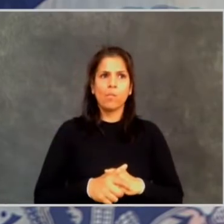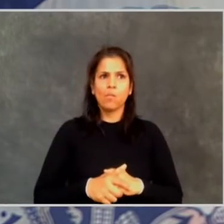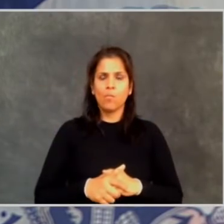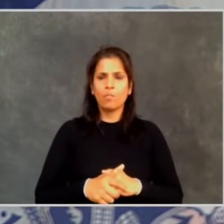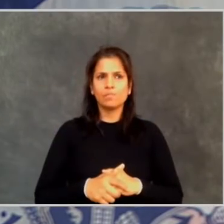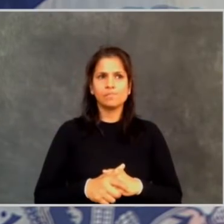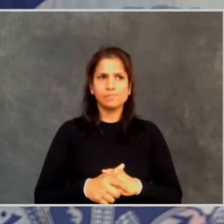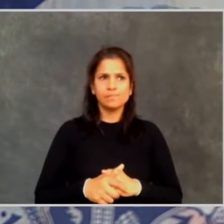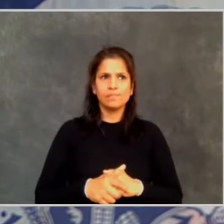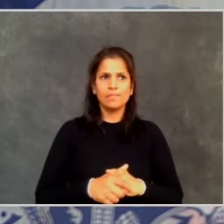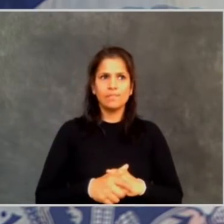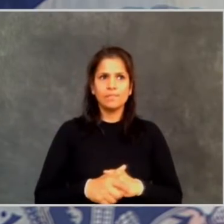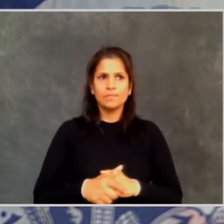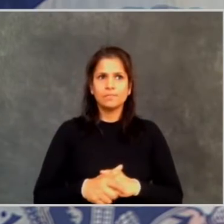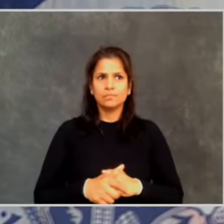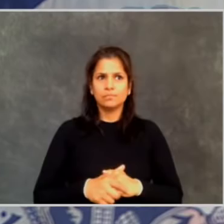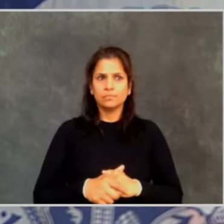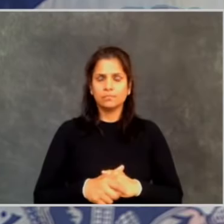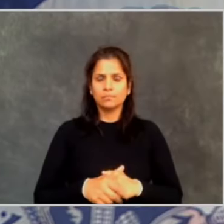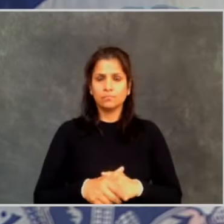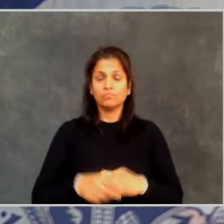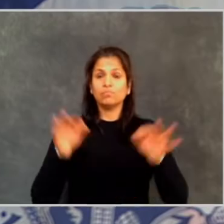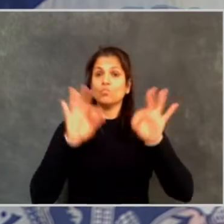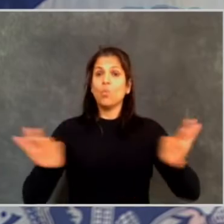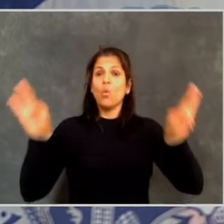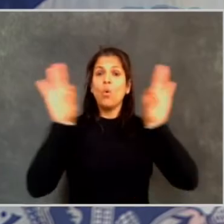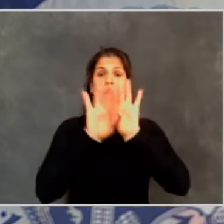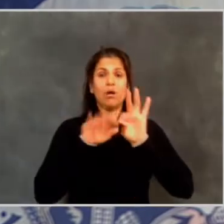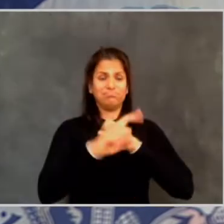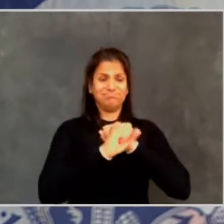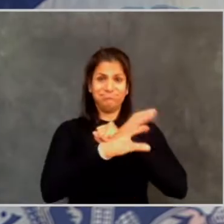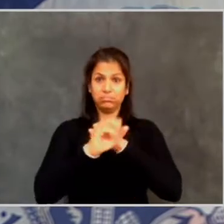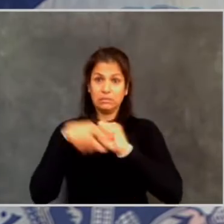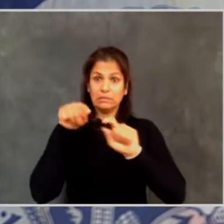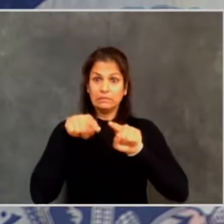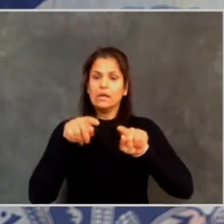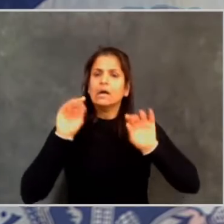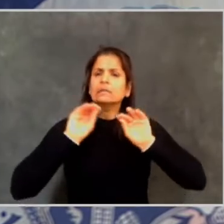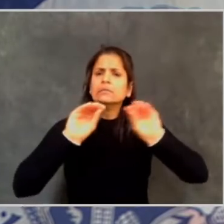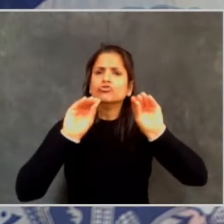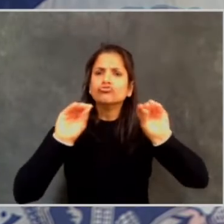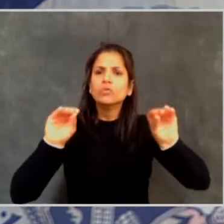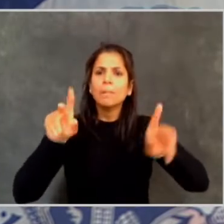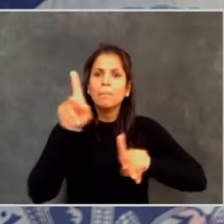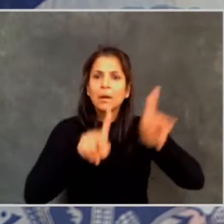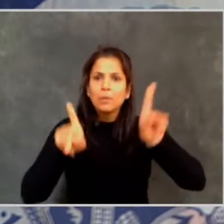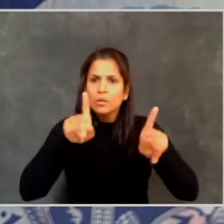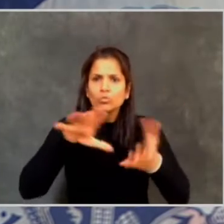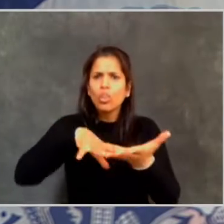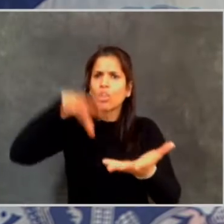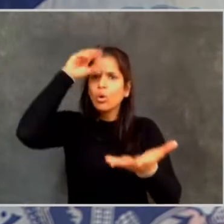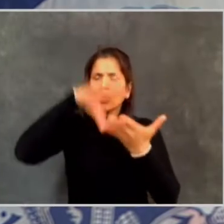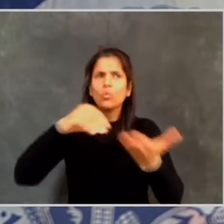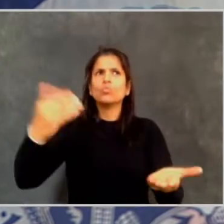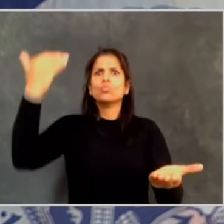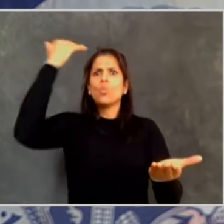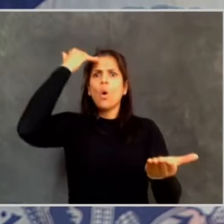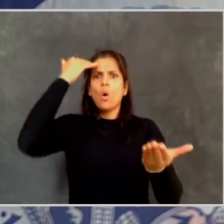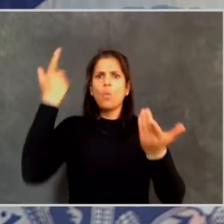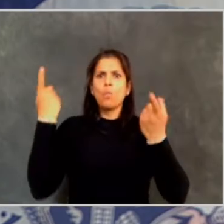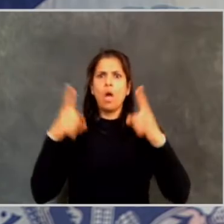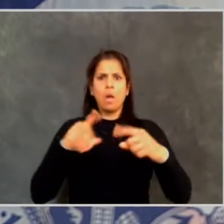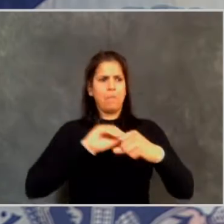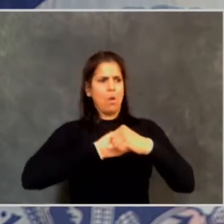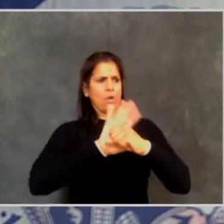pieces as they are ready. There'll be a texting element of this, which is important and is something that we've seen to be helpful in other